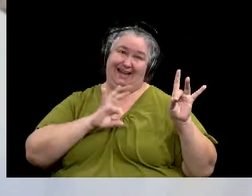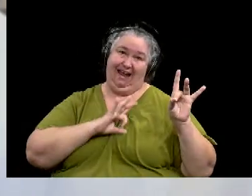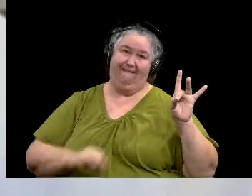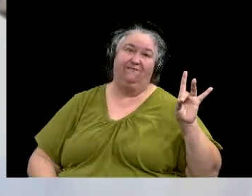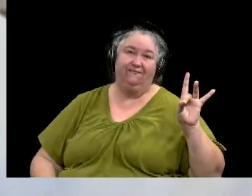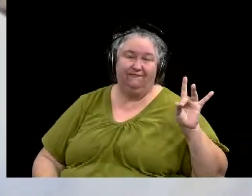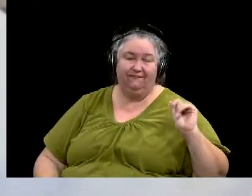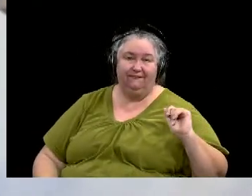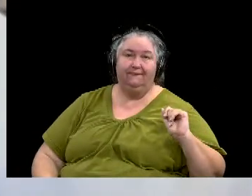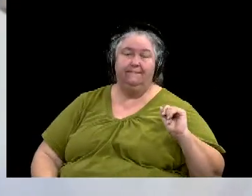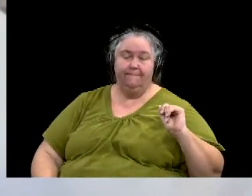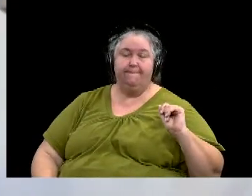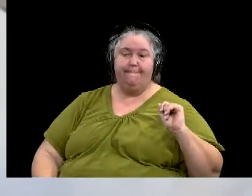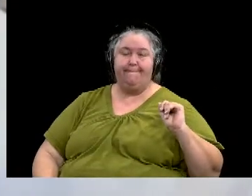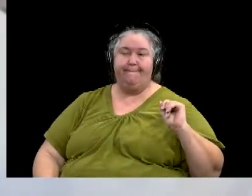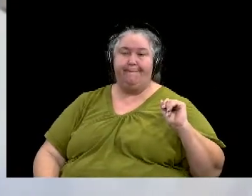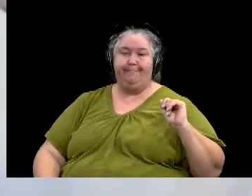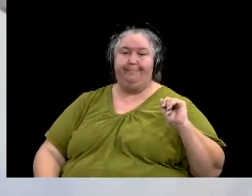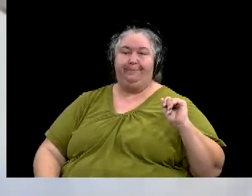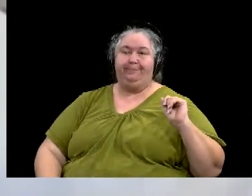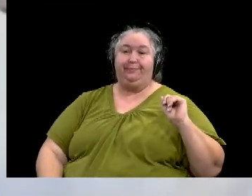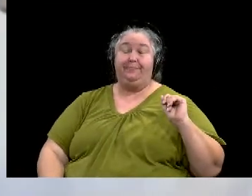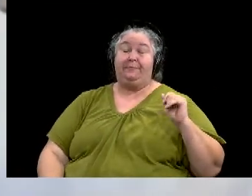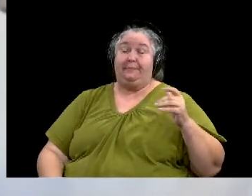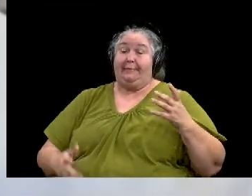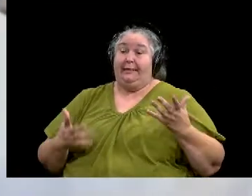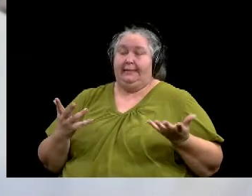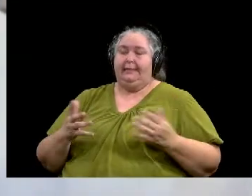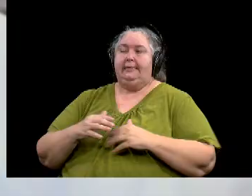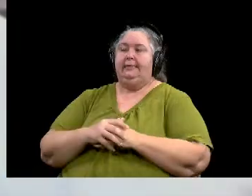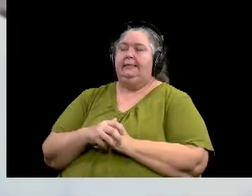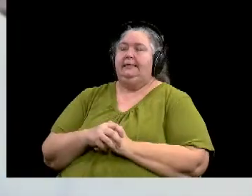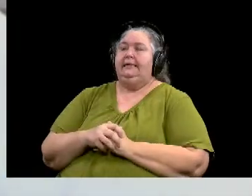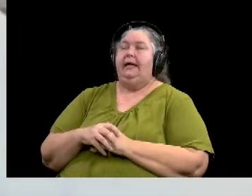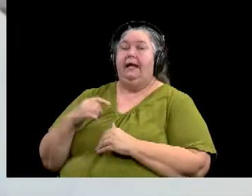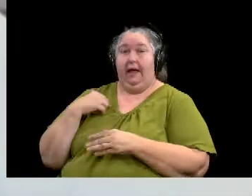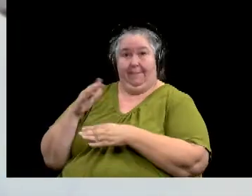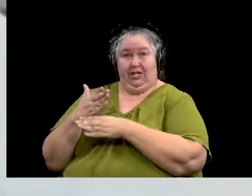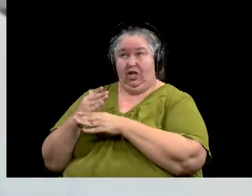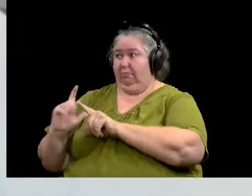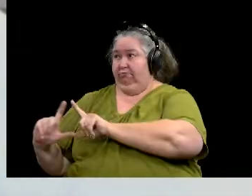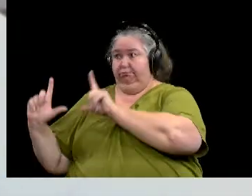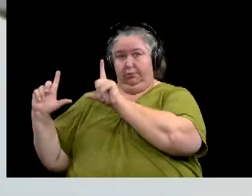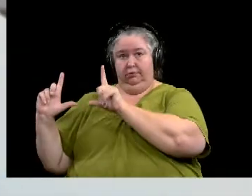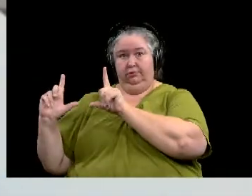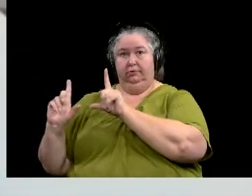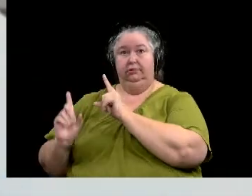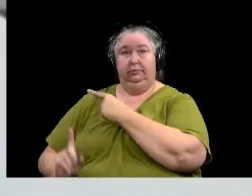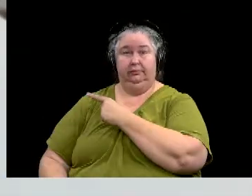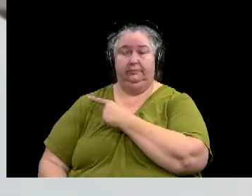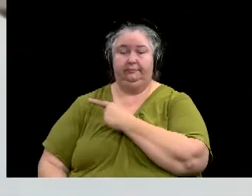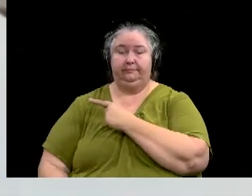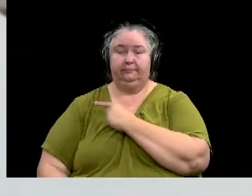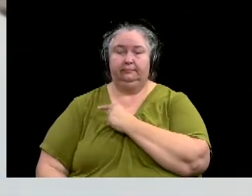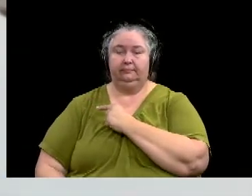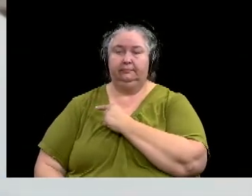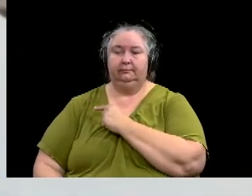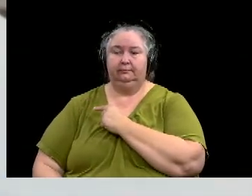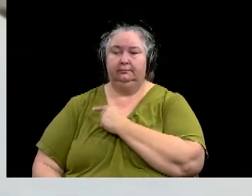So let me share now slides that include our incidents in our county